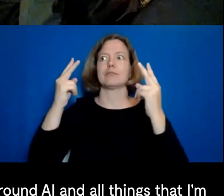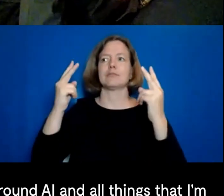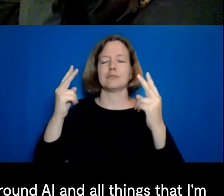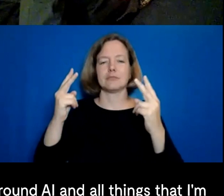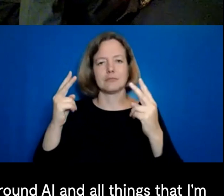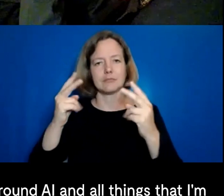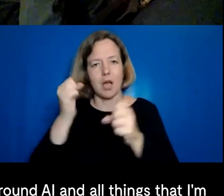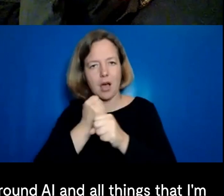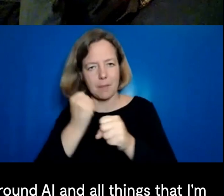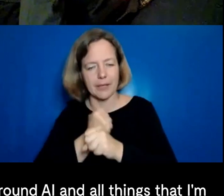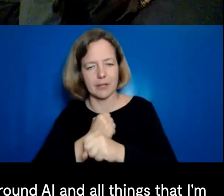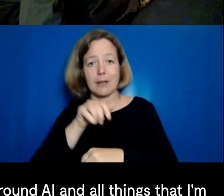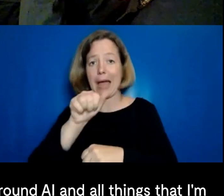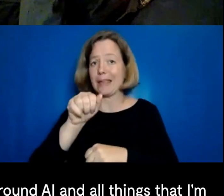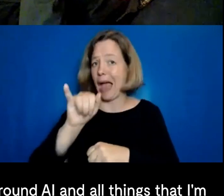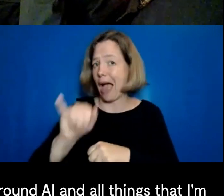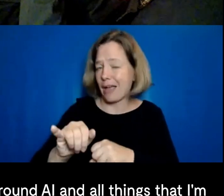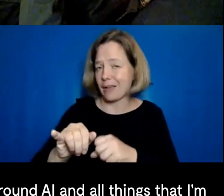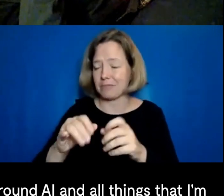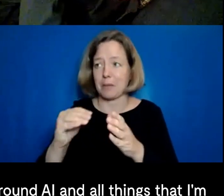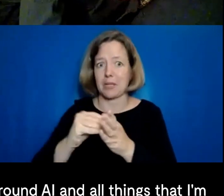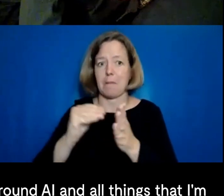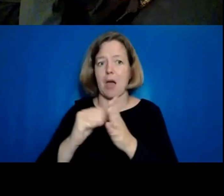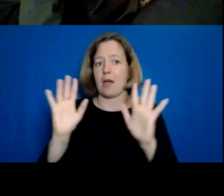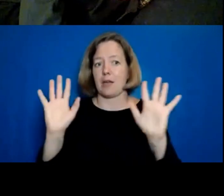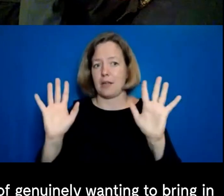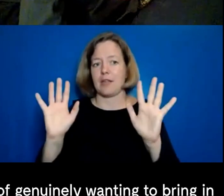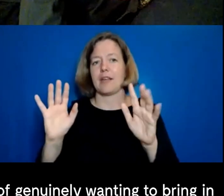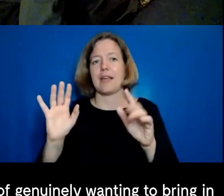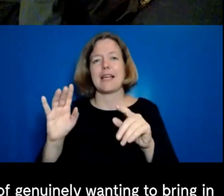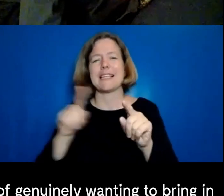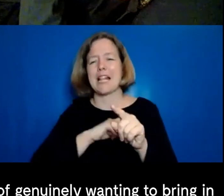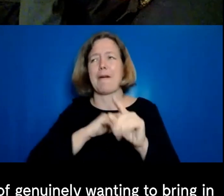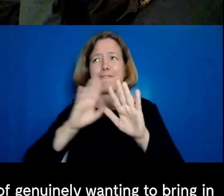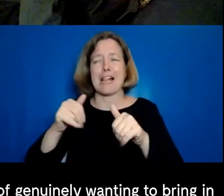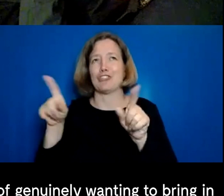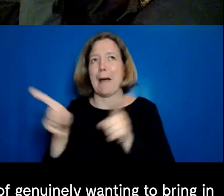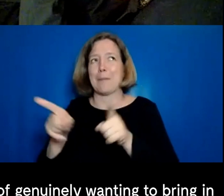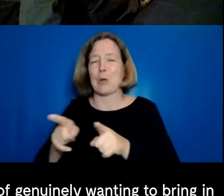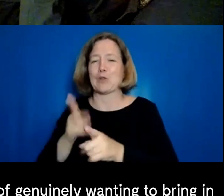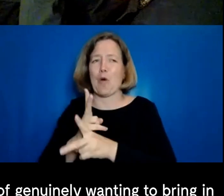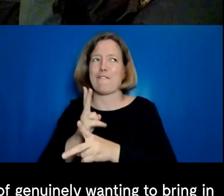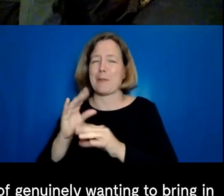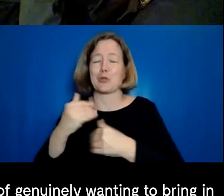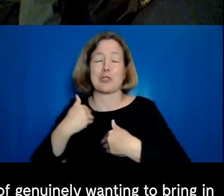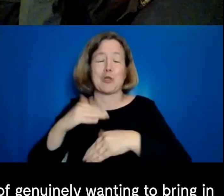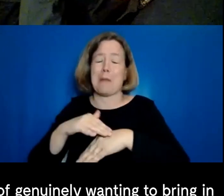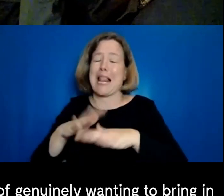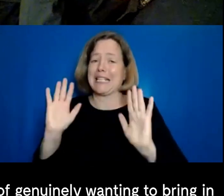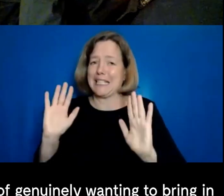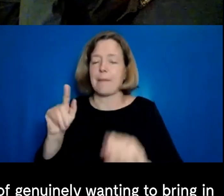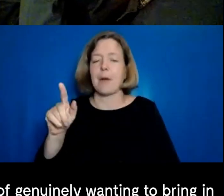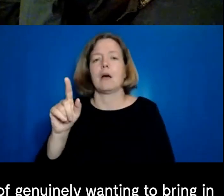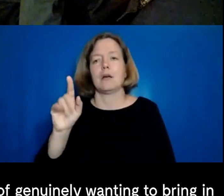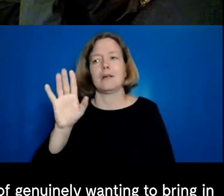and all things that I'm always scared to abbreviate because I get them wrong, but that it's very rich in this diversity